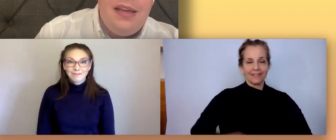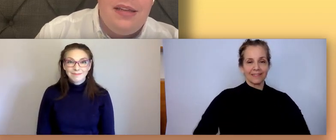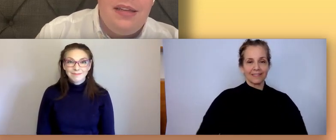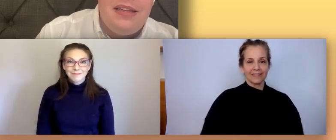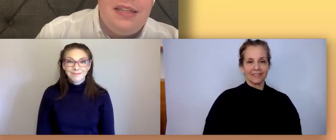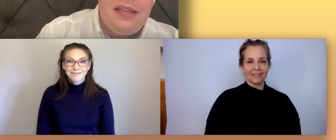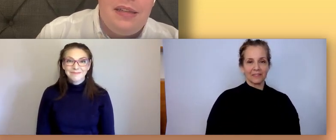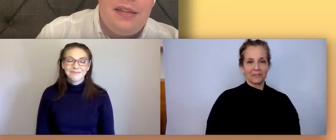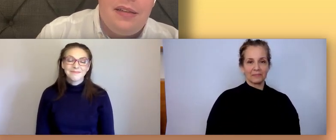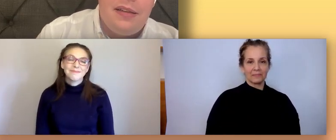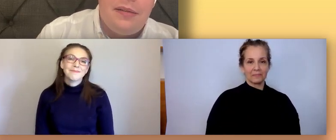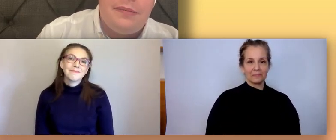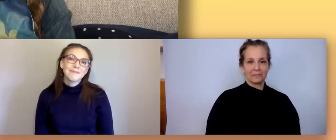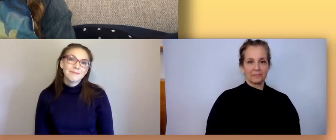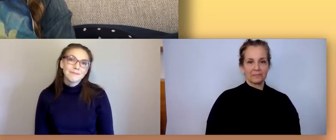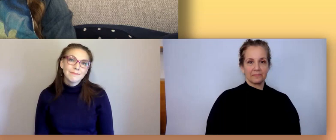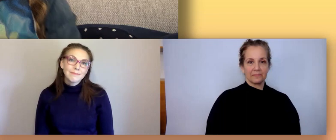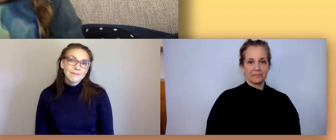tight.